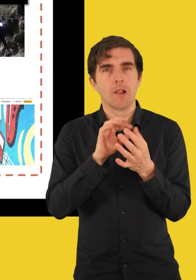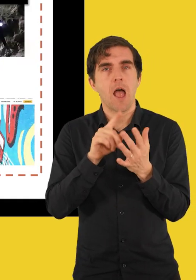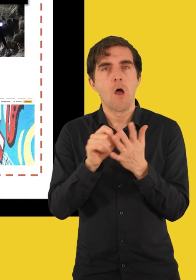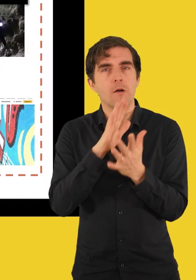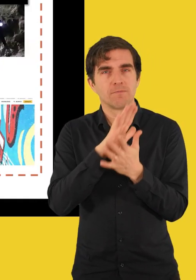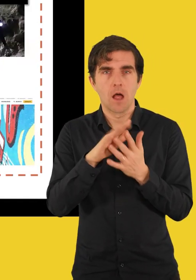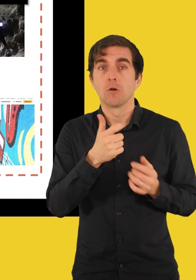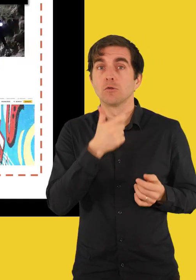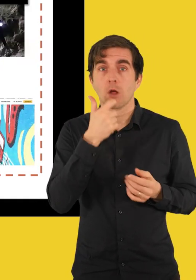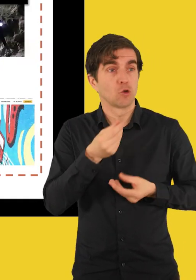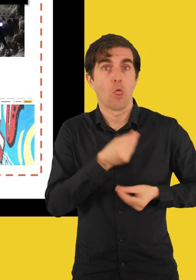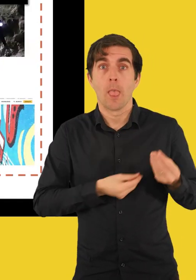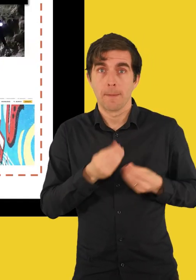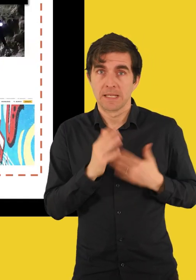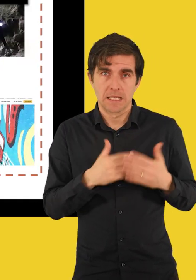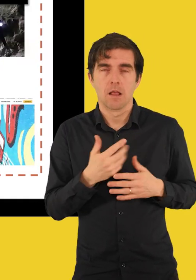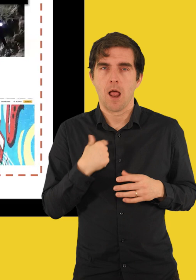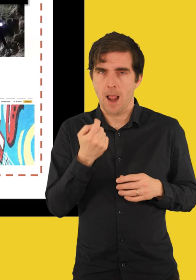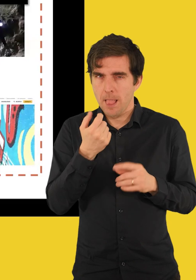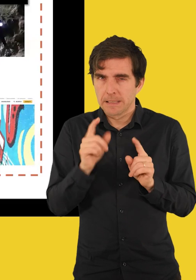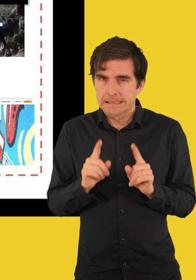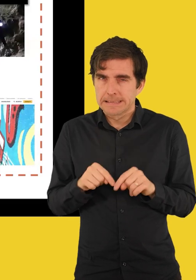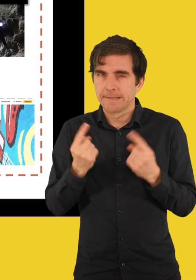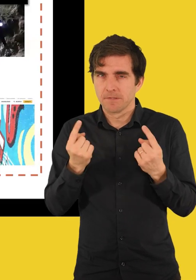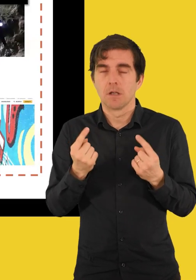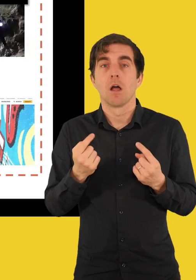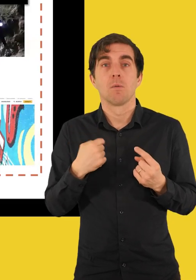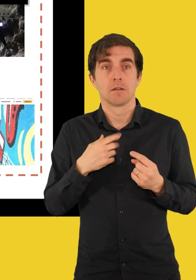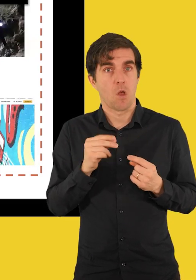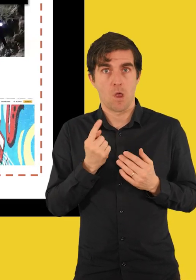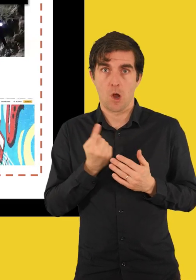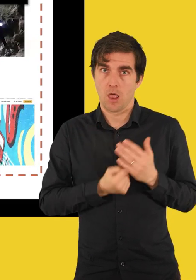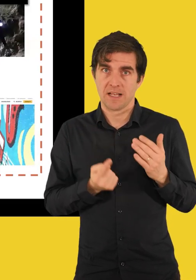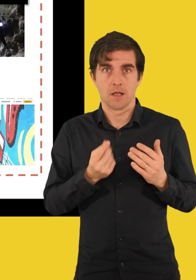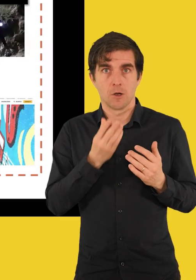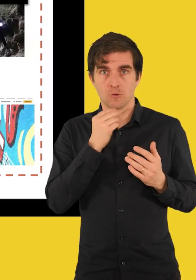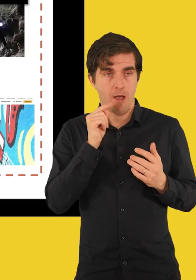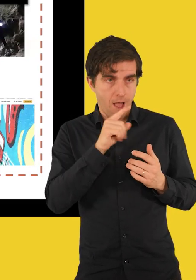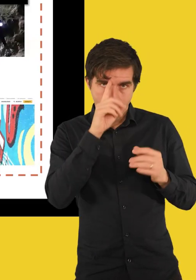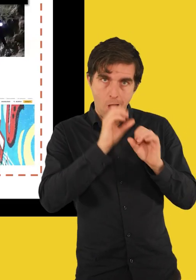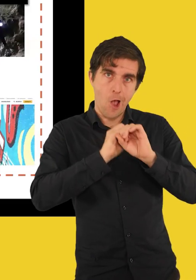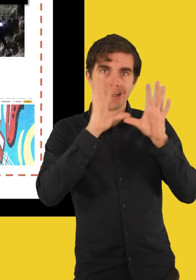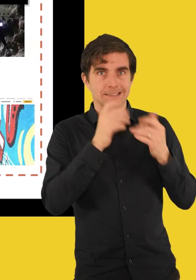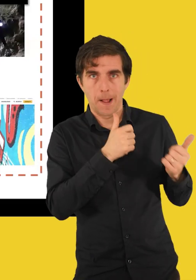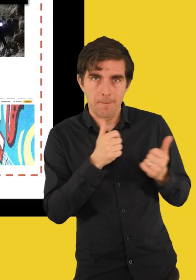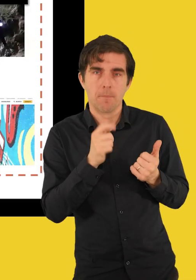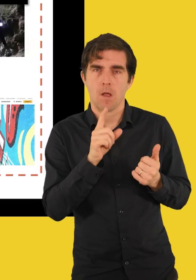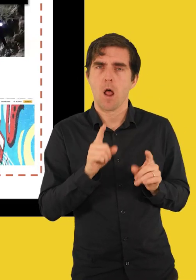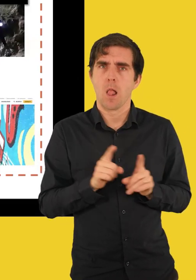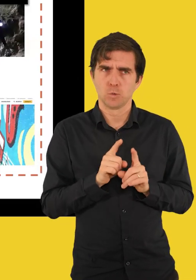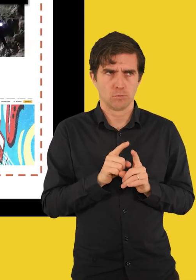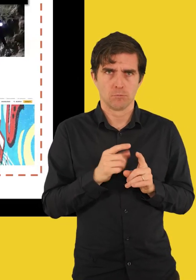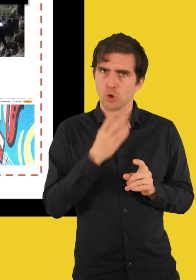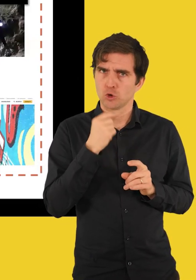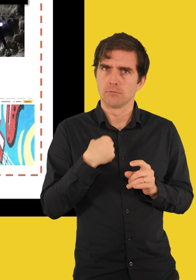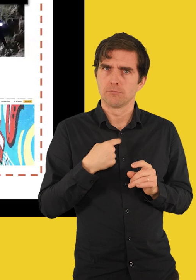Economic City Portrait in Action. We are a little bit different because we use not only the concepts,